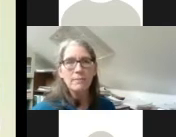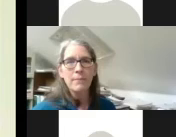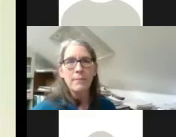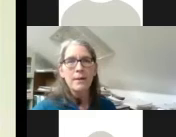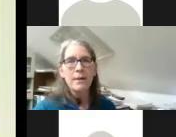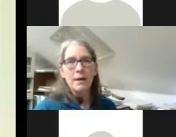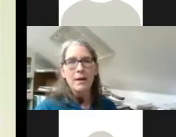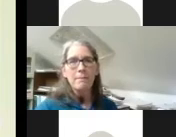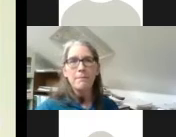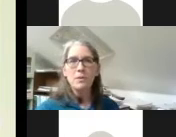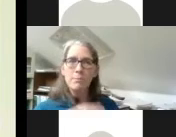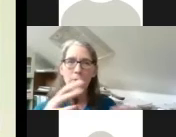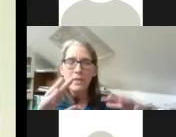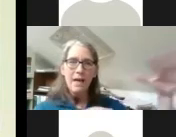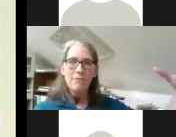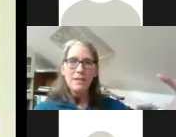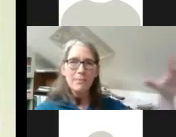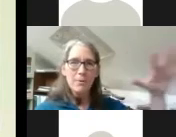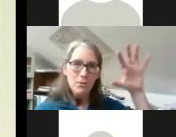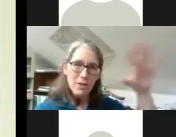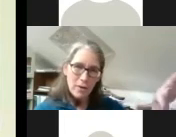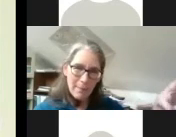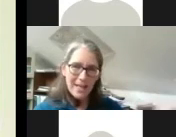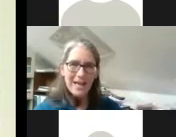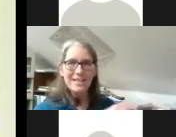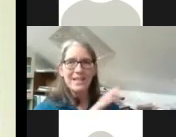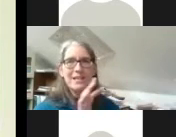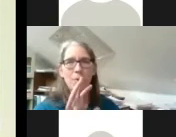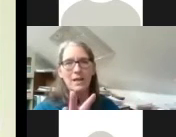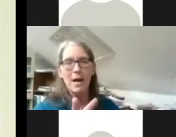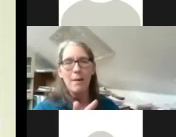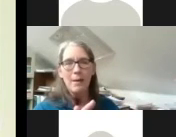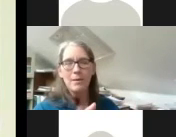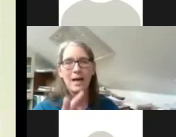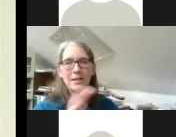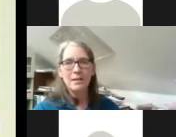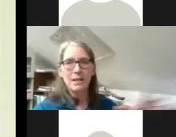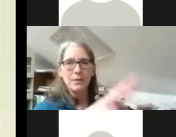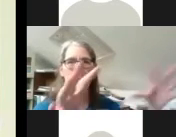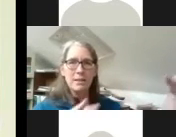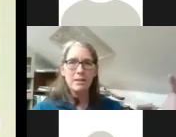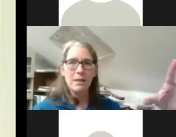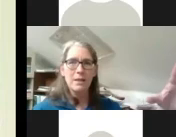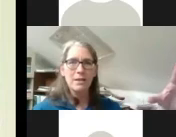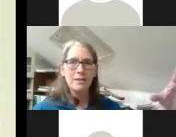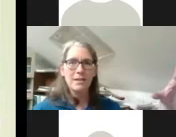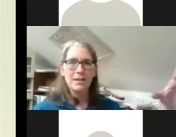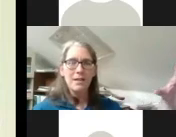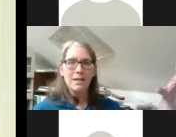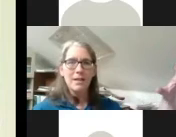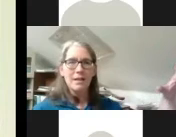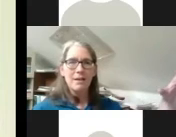temperature. So it's important to have these both terrestrial habitats and aquatic habitats in close proximity,